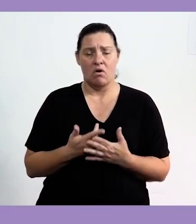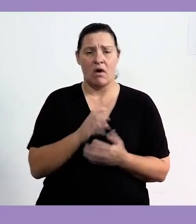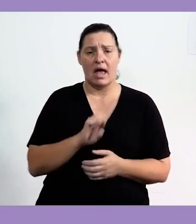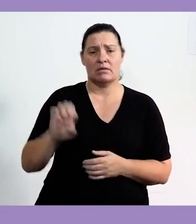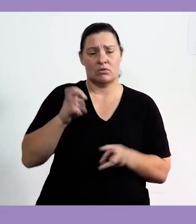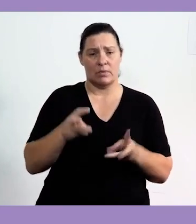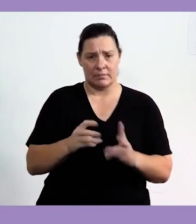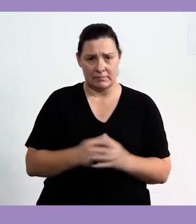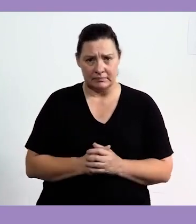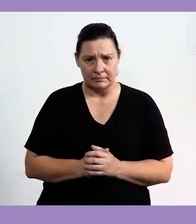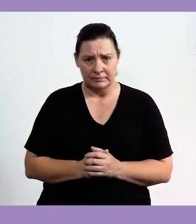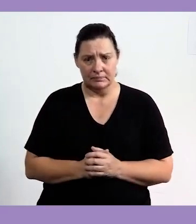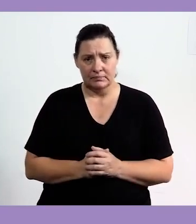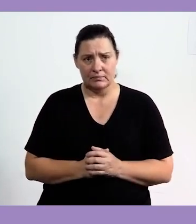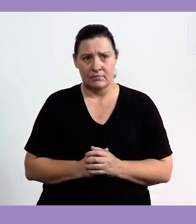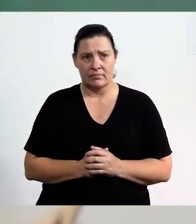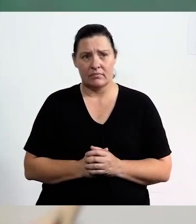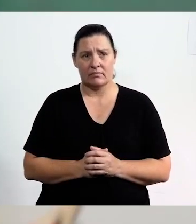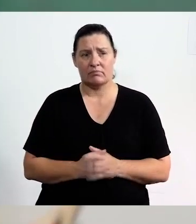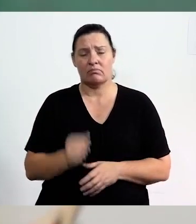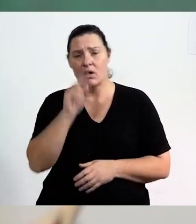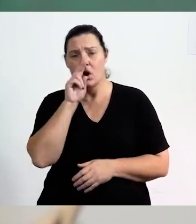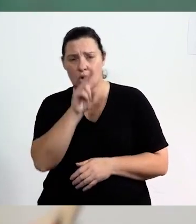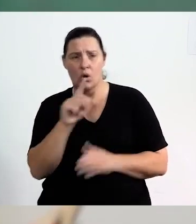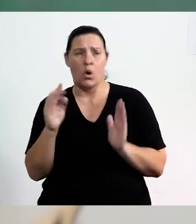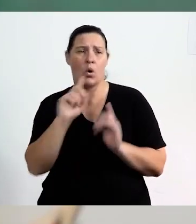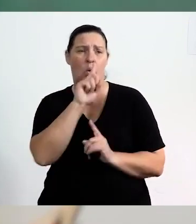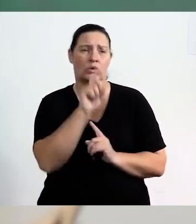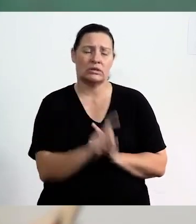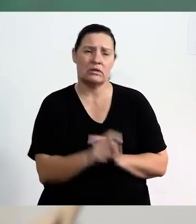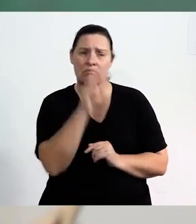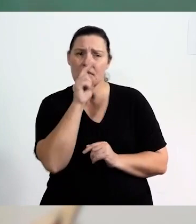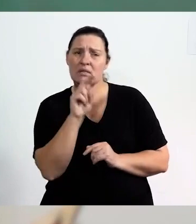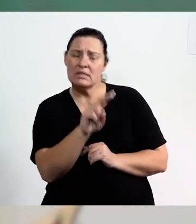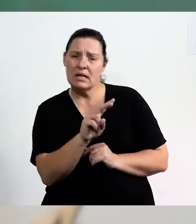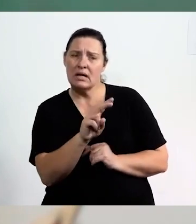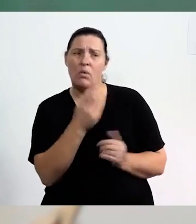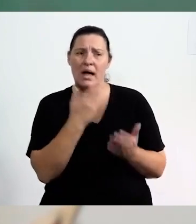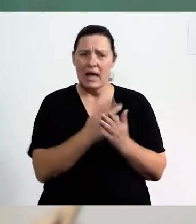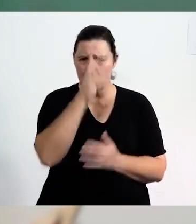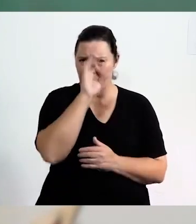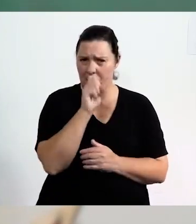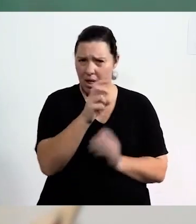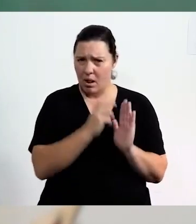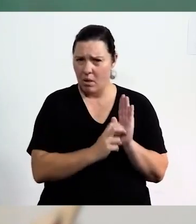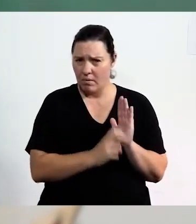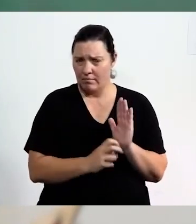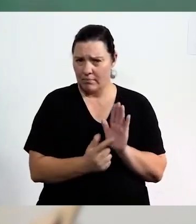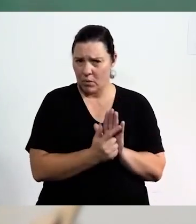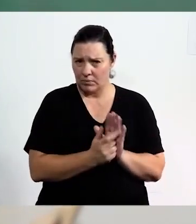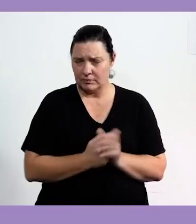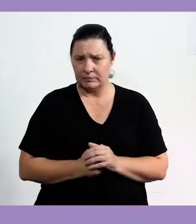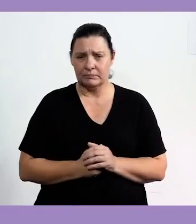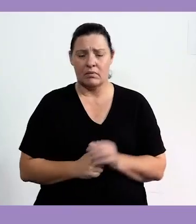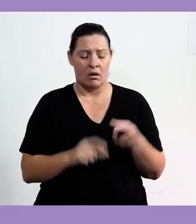in exponential form. Let's look at the following questions and see if we can remember these exponent